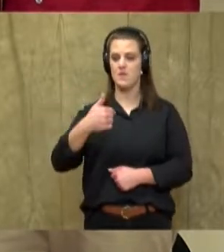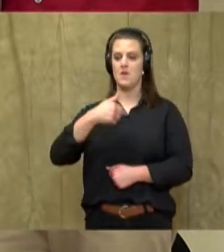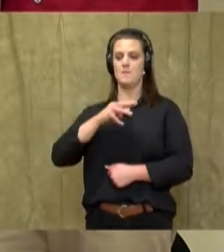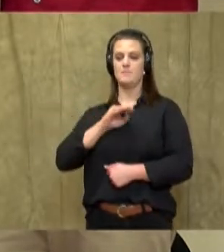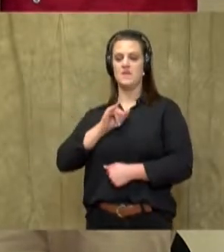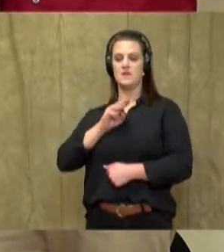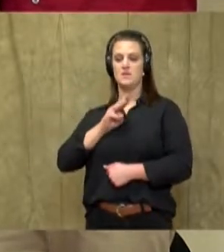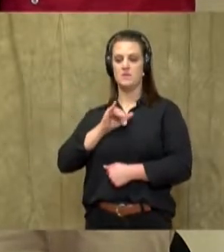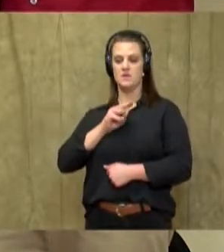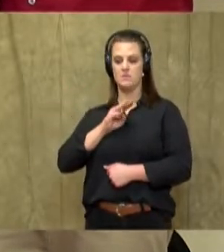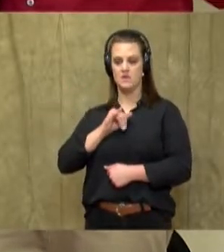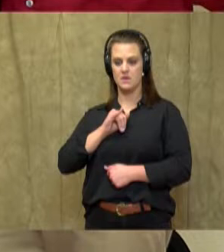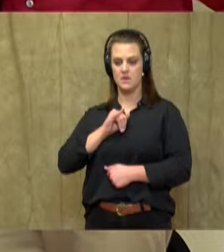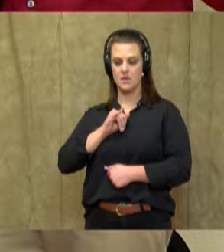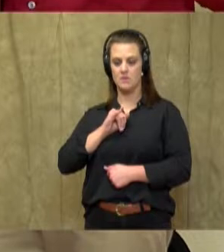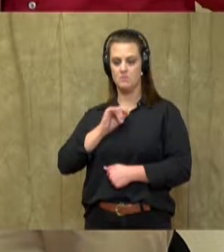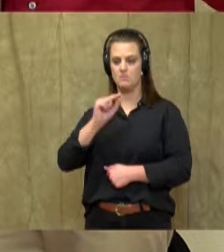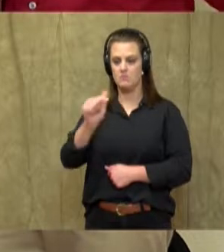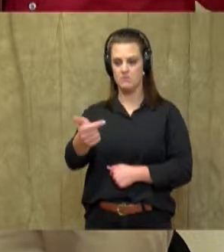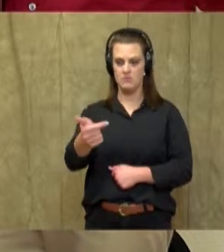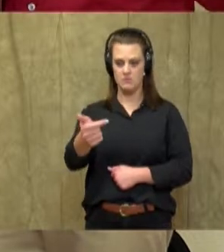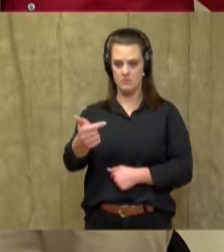Me, me, me.